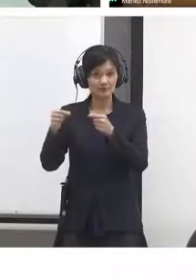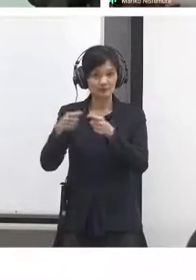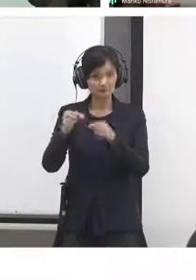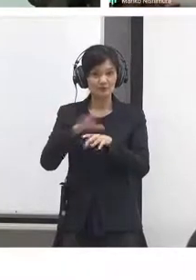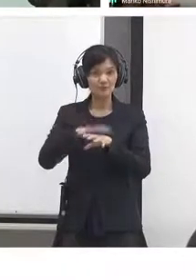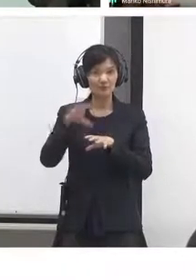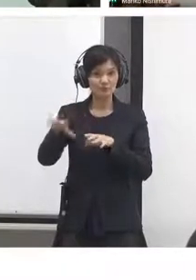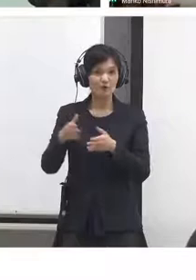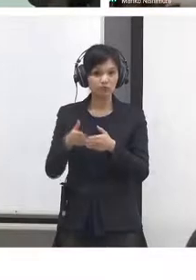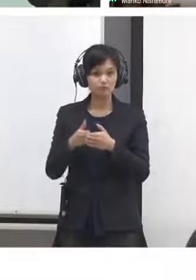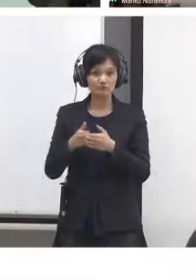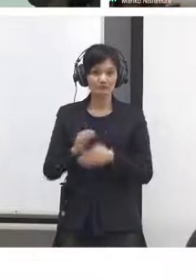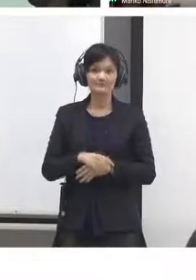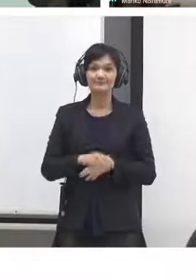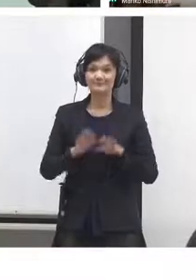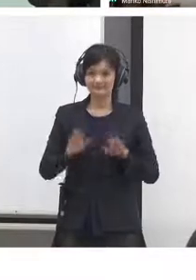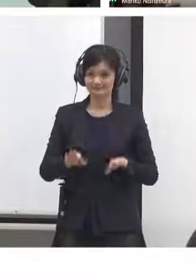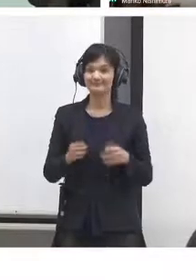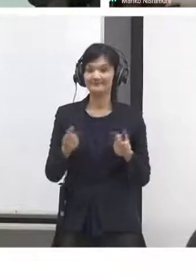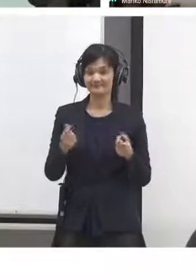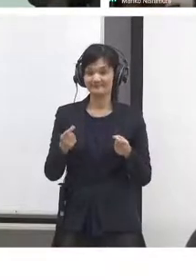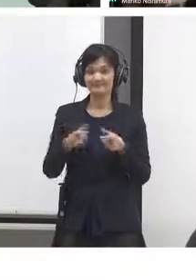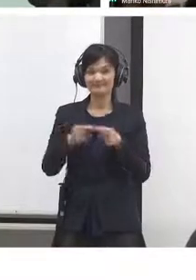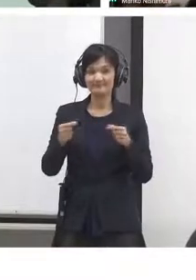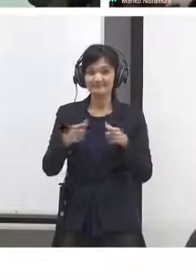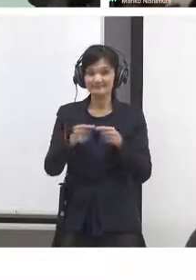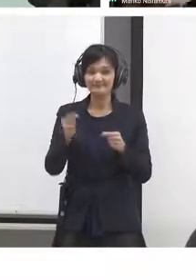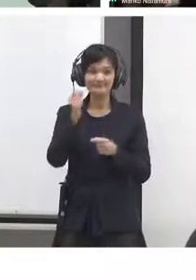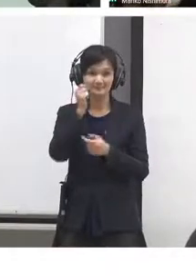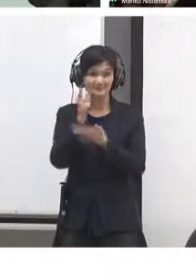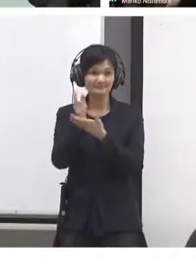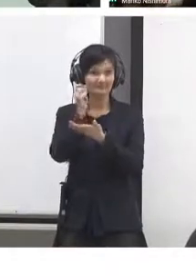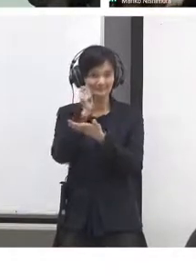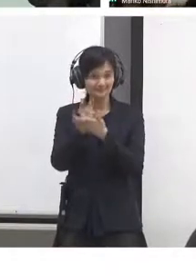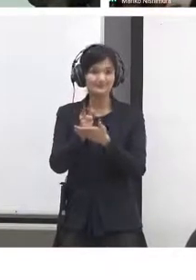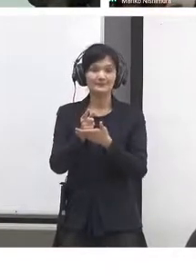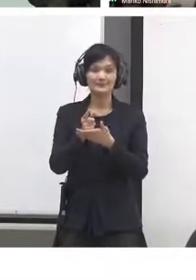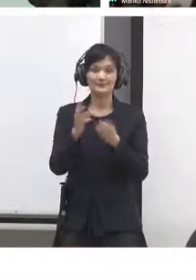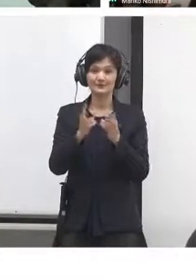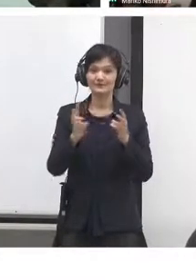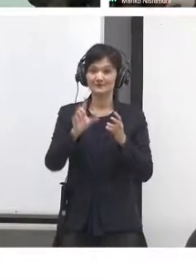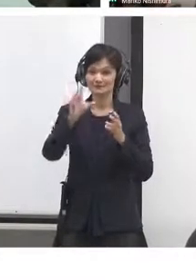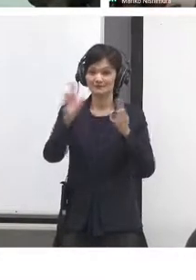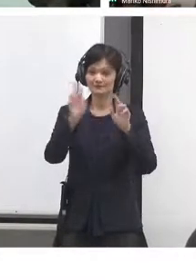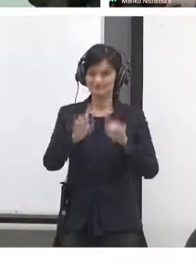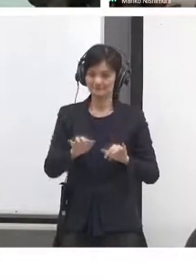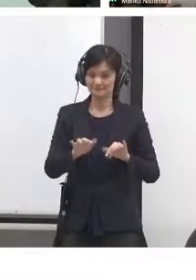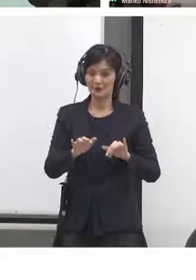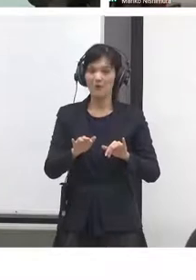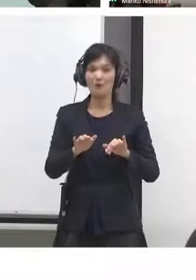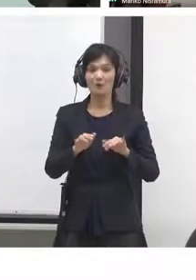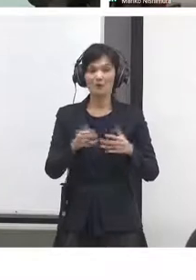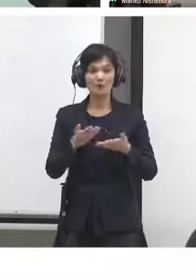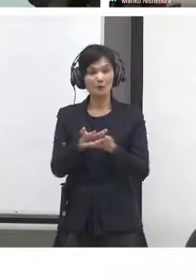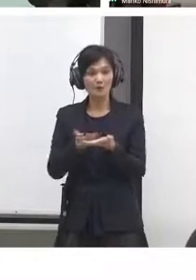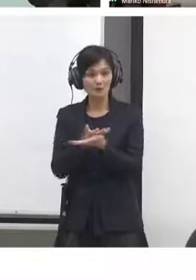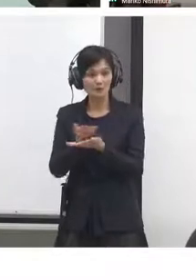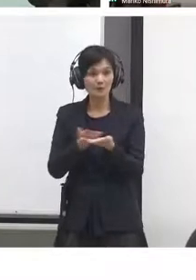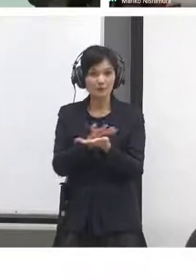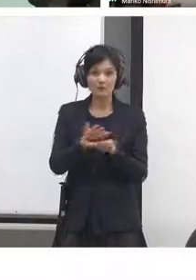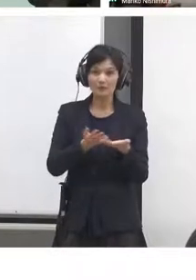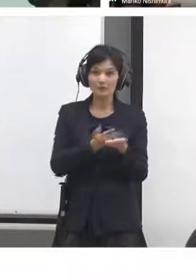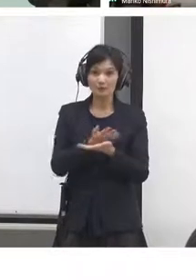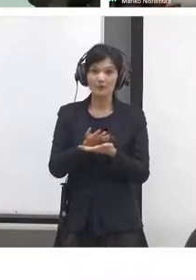monthly online hackathon. Is really, really surprising, and lots of projects started from here.